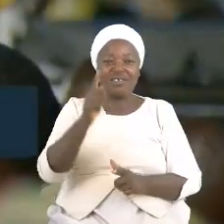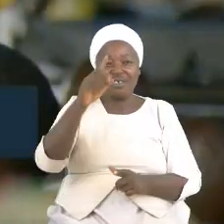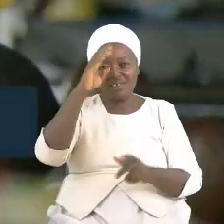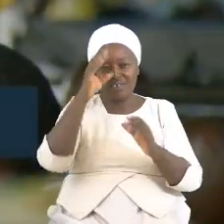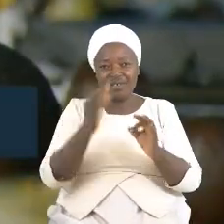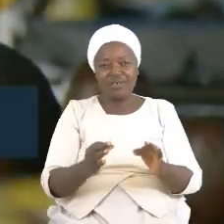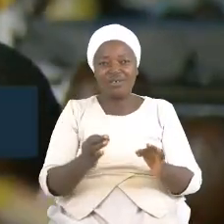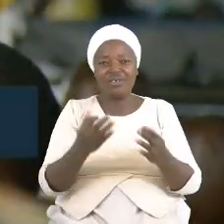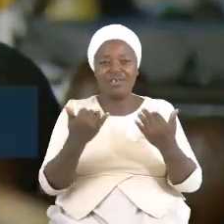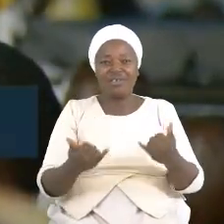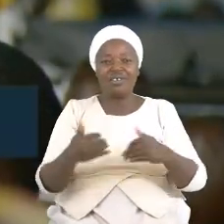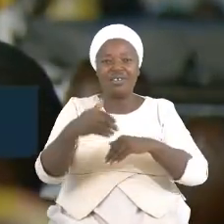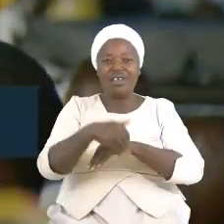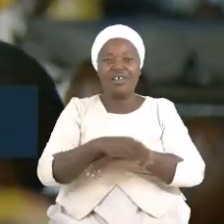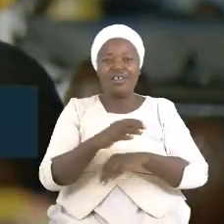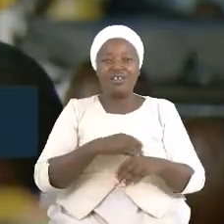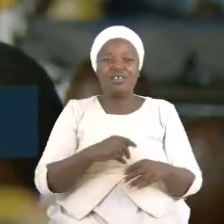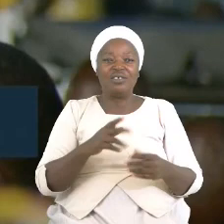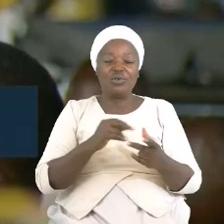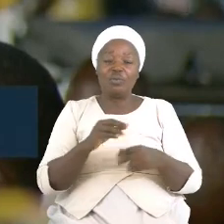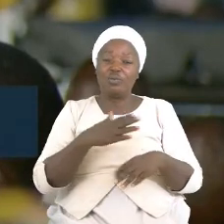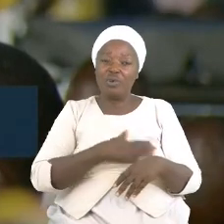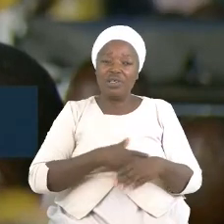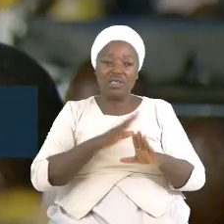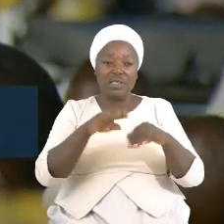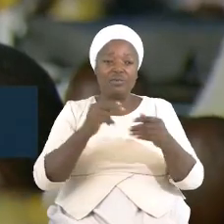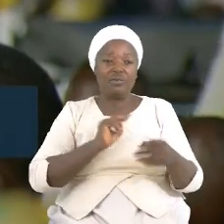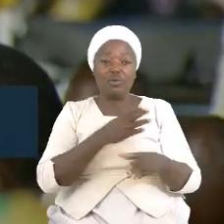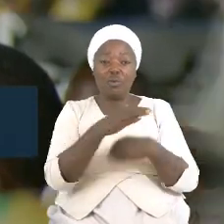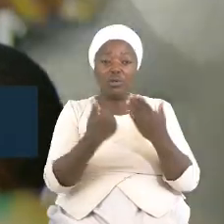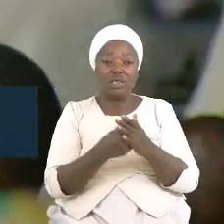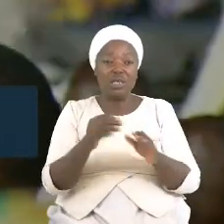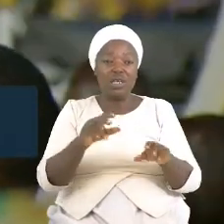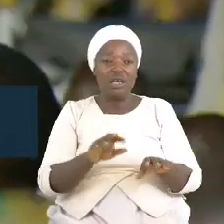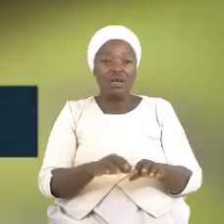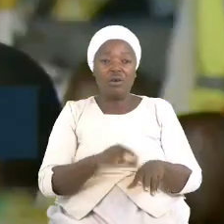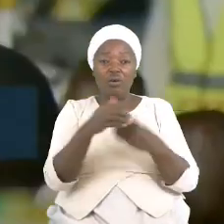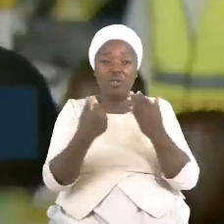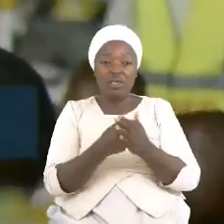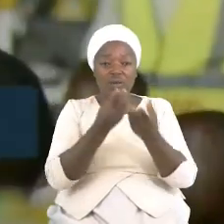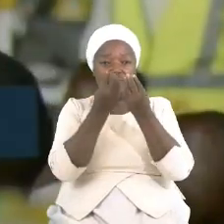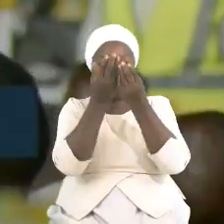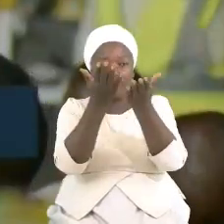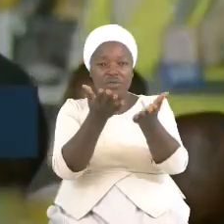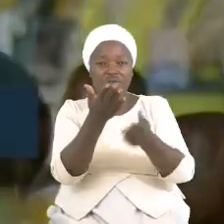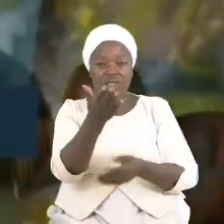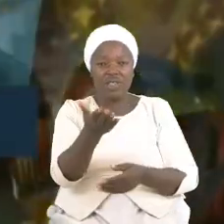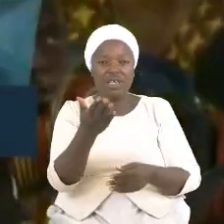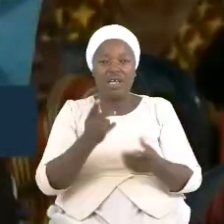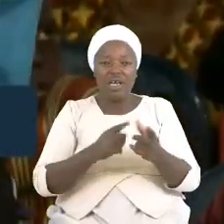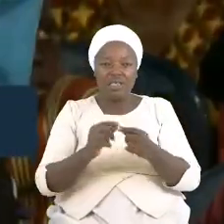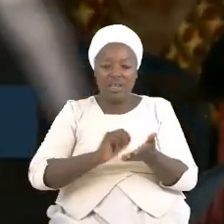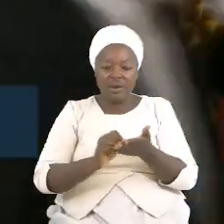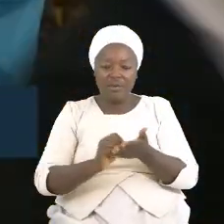To give all the necessary information, the very correct name by which you are known.